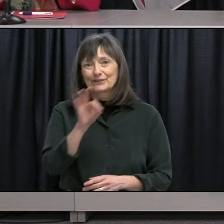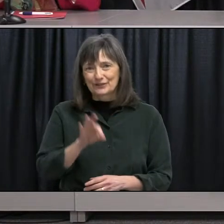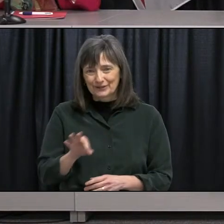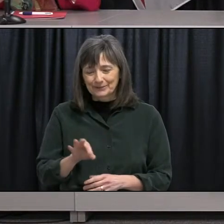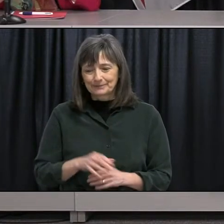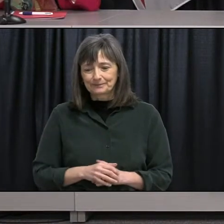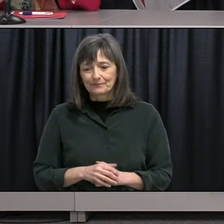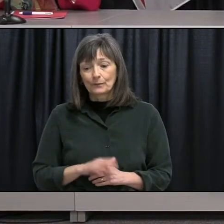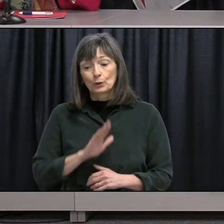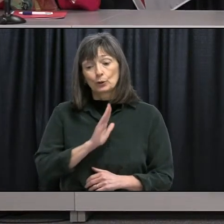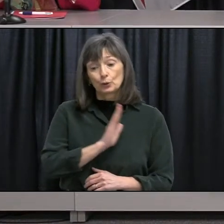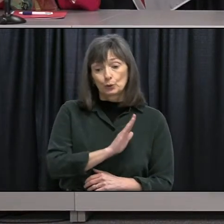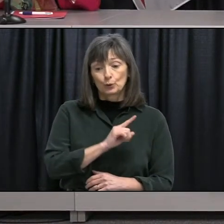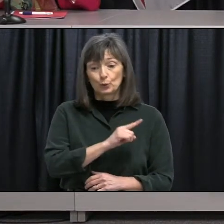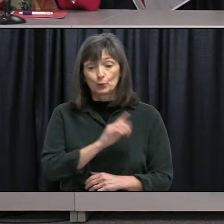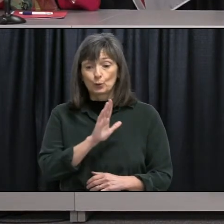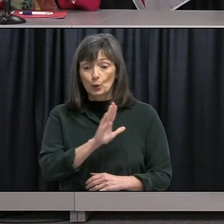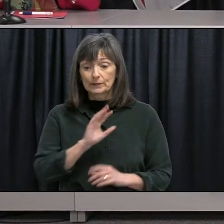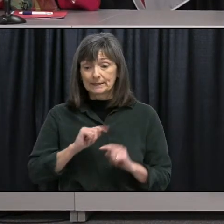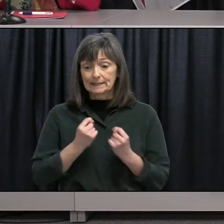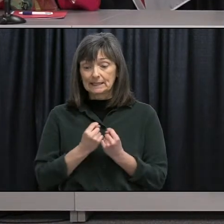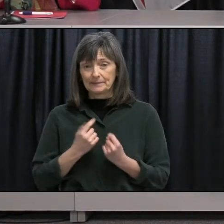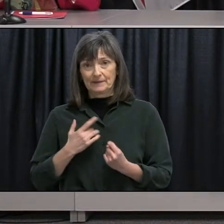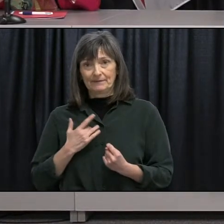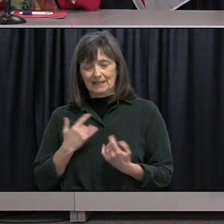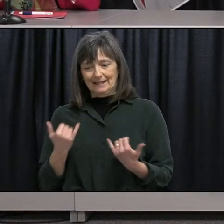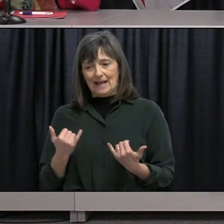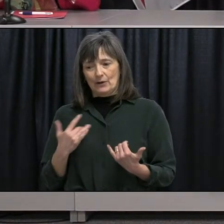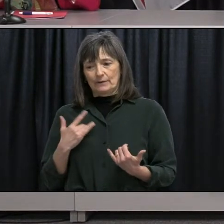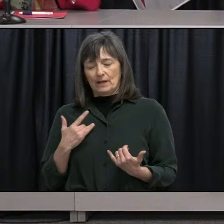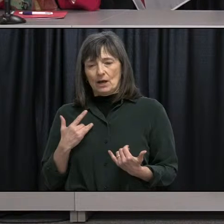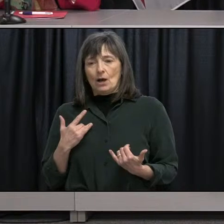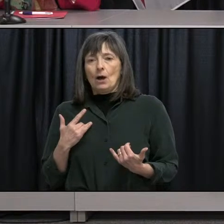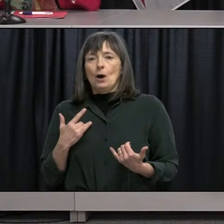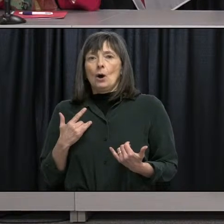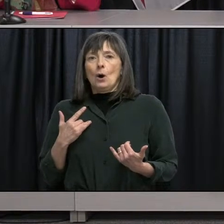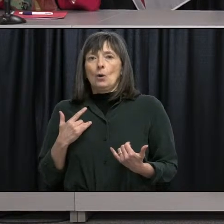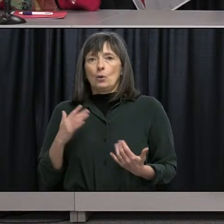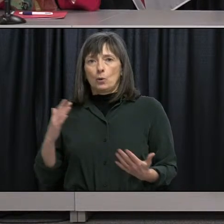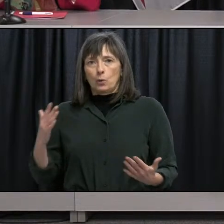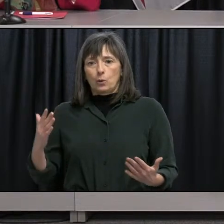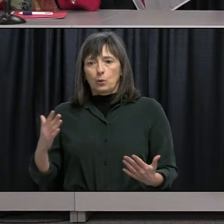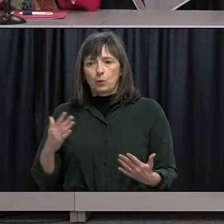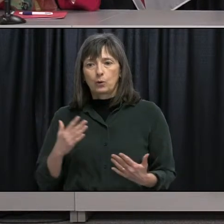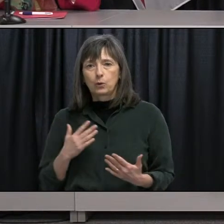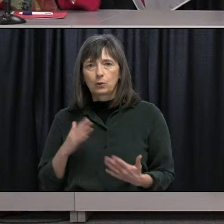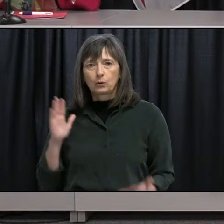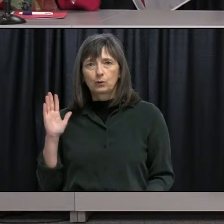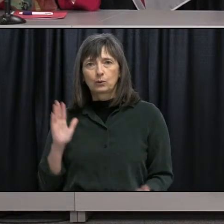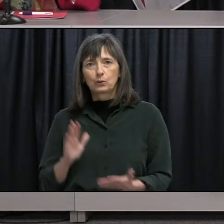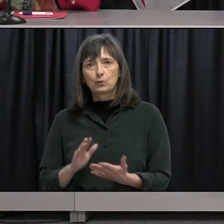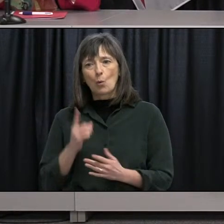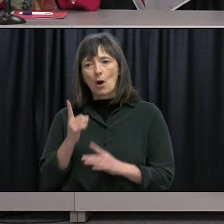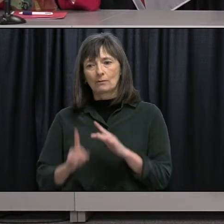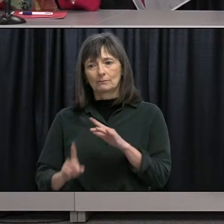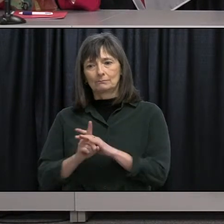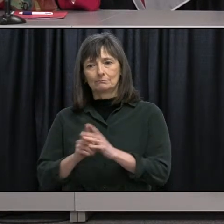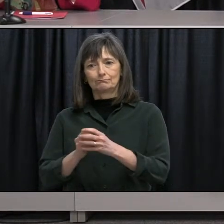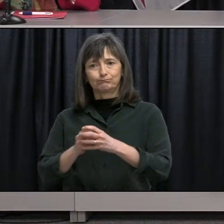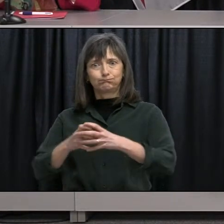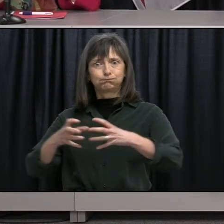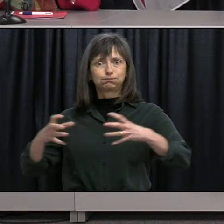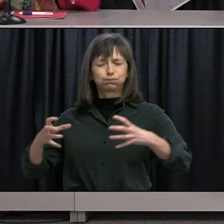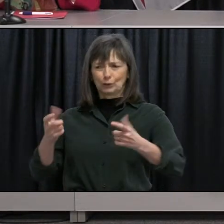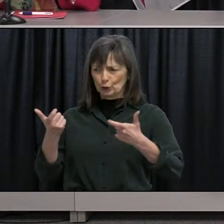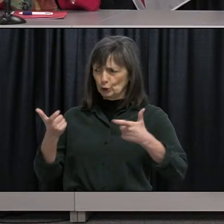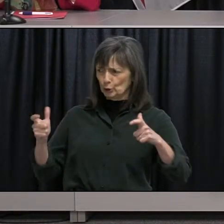Fitzgerald, how you and your team are feeling now that it seems that you've swiftly beat back an outbreak that set records in